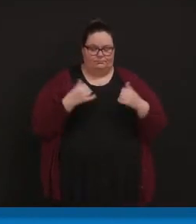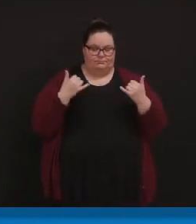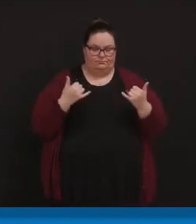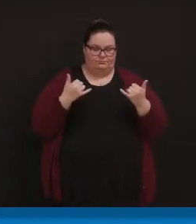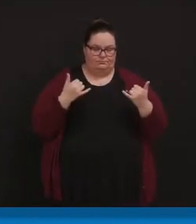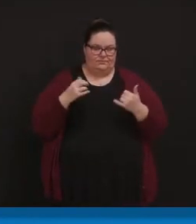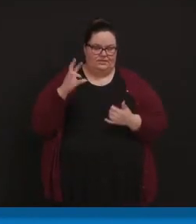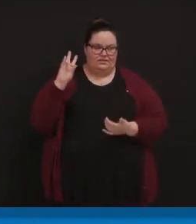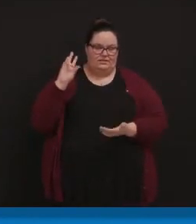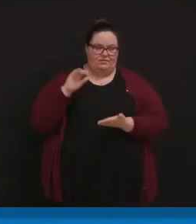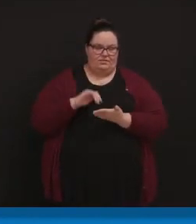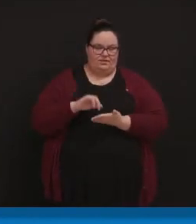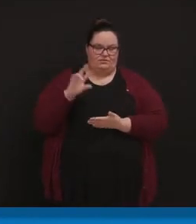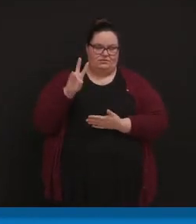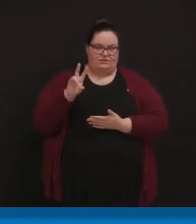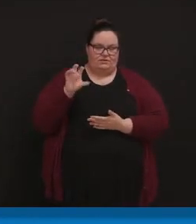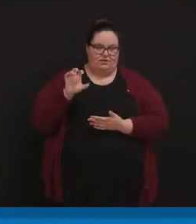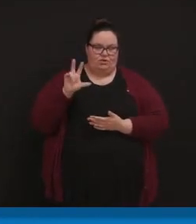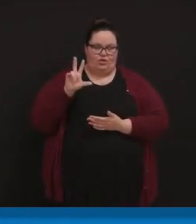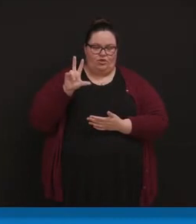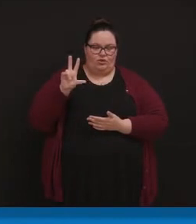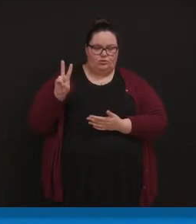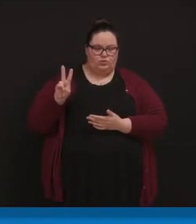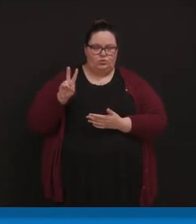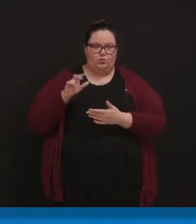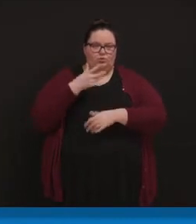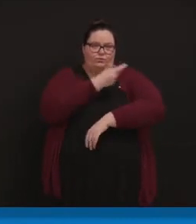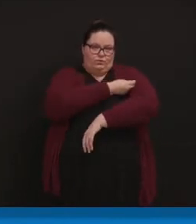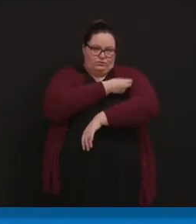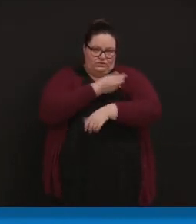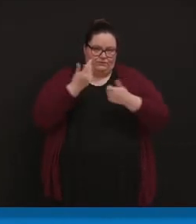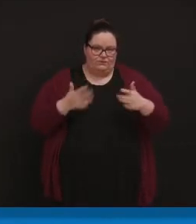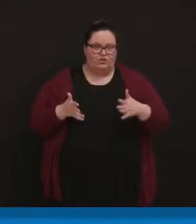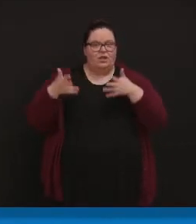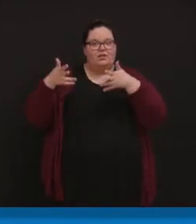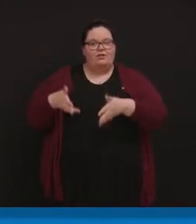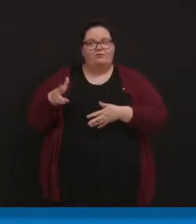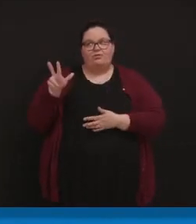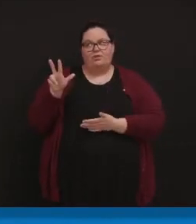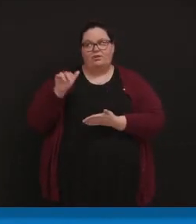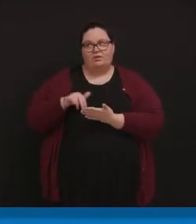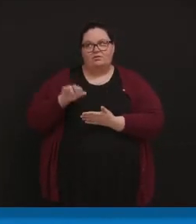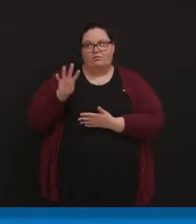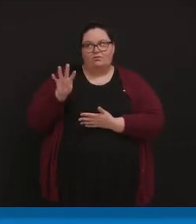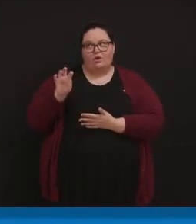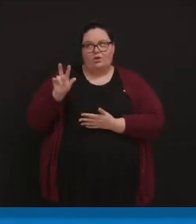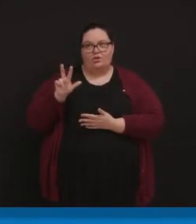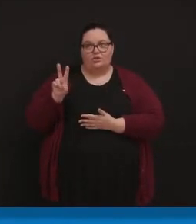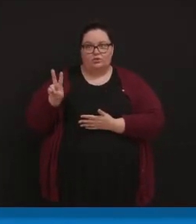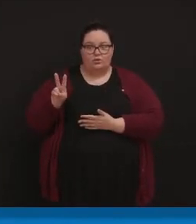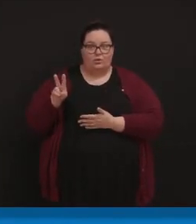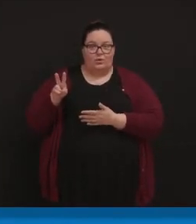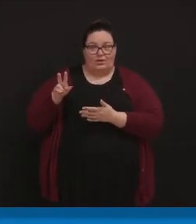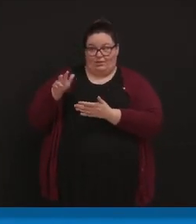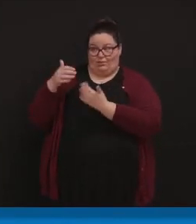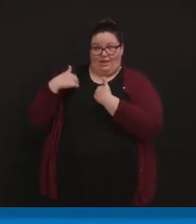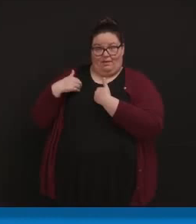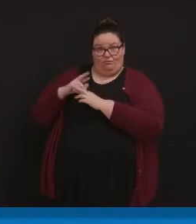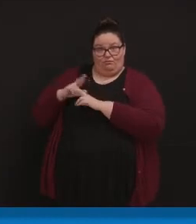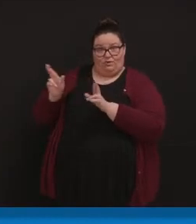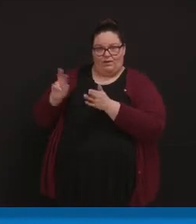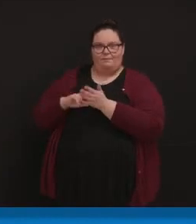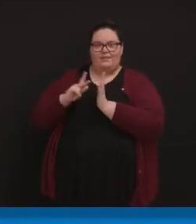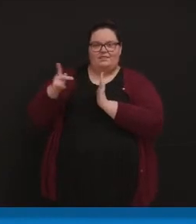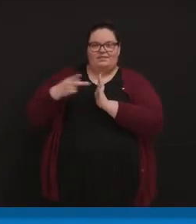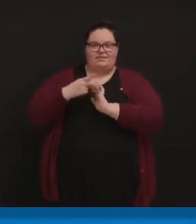number of 7,732 doses. The remaining 3,443 doses which we have received will ensure we can provide